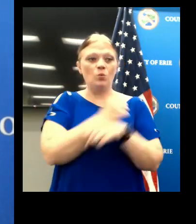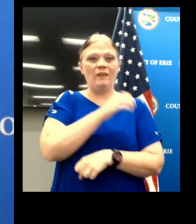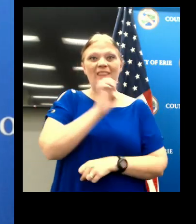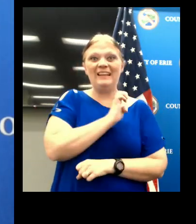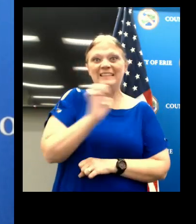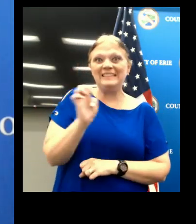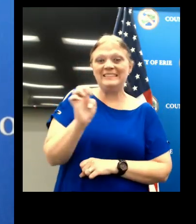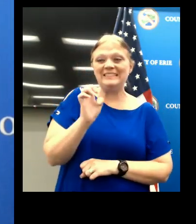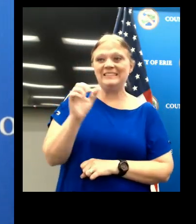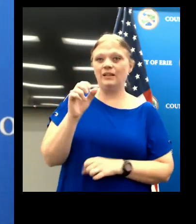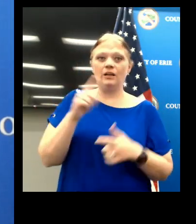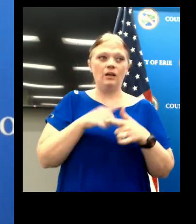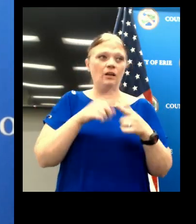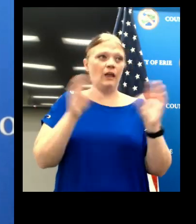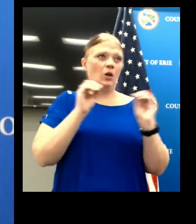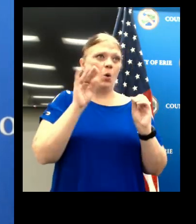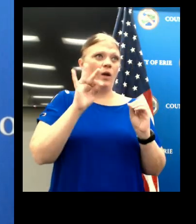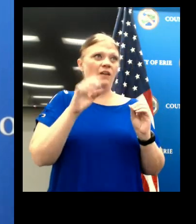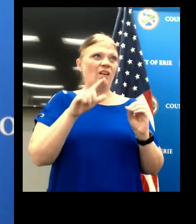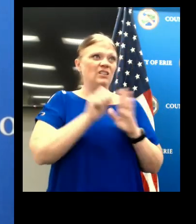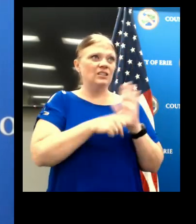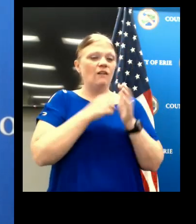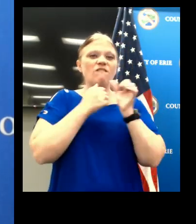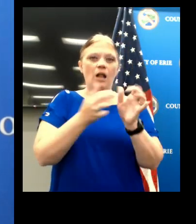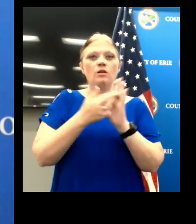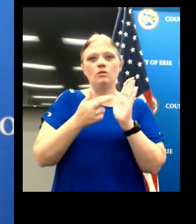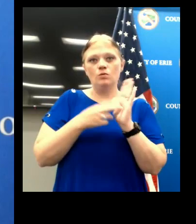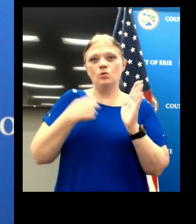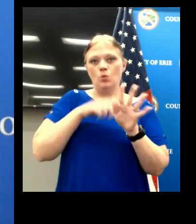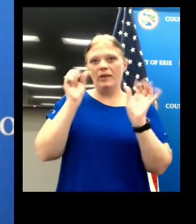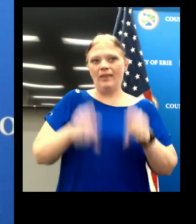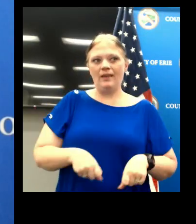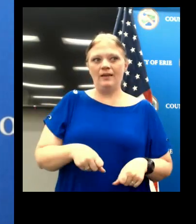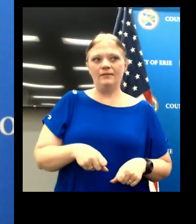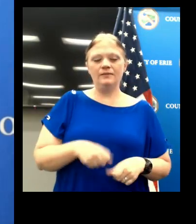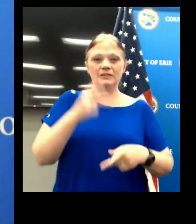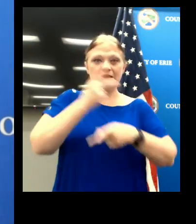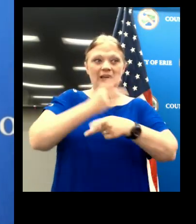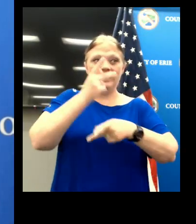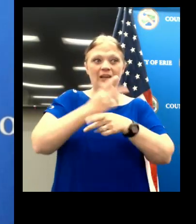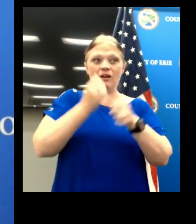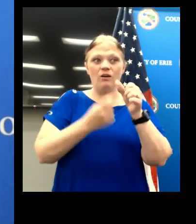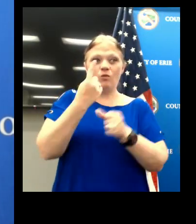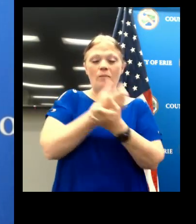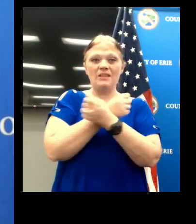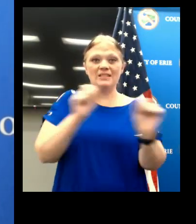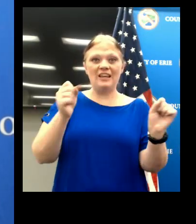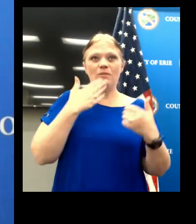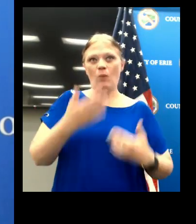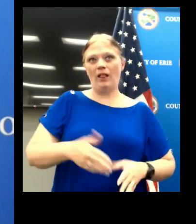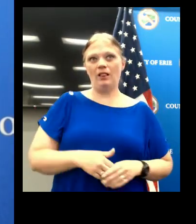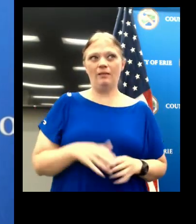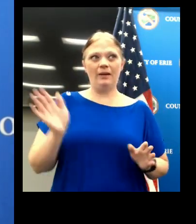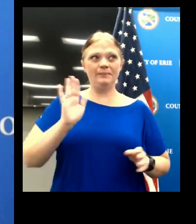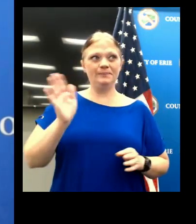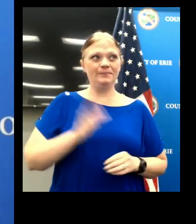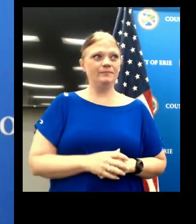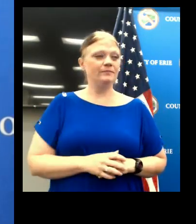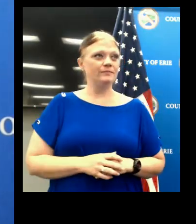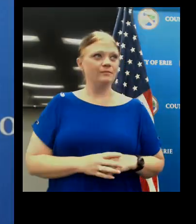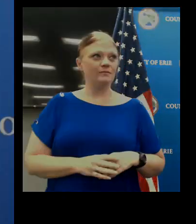they don't hold the NFL season. So let's follow the rules so that we can do that. Take care, everyone. Be safe and be well. Bye.